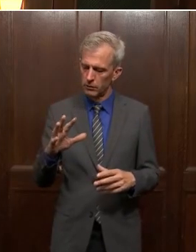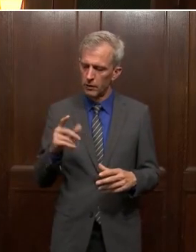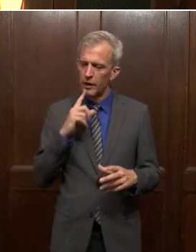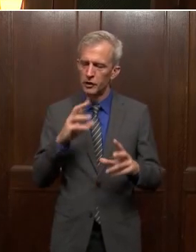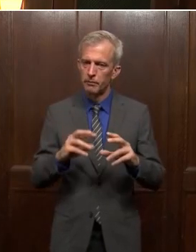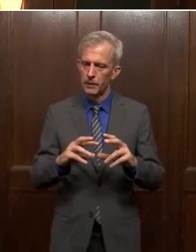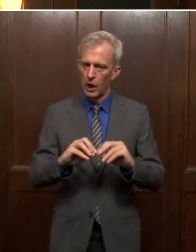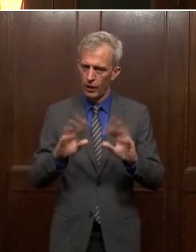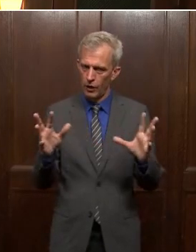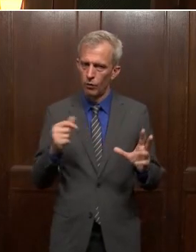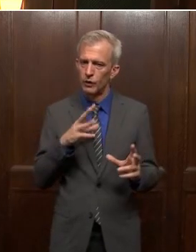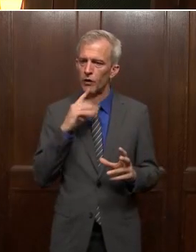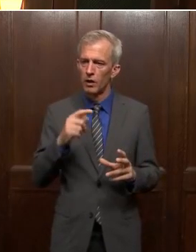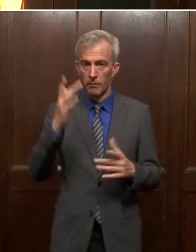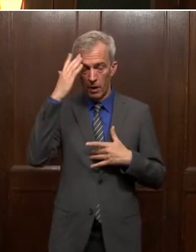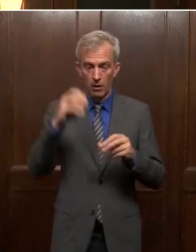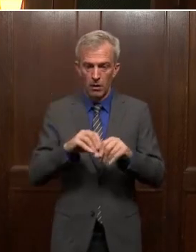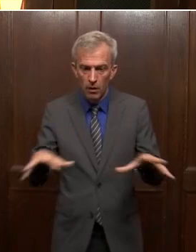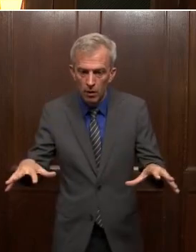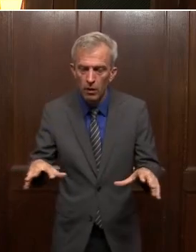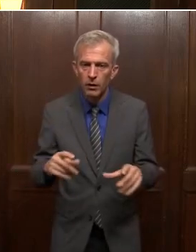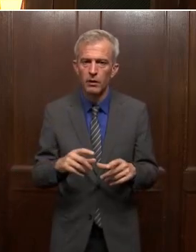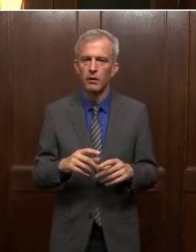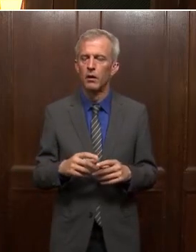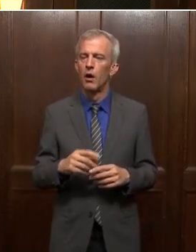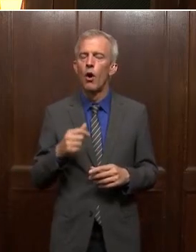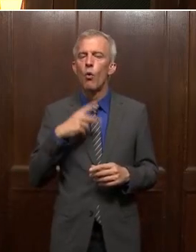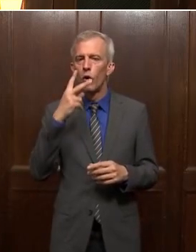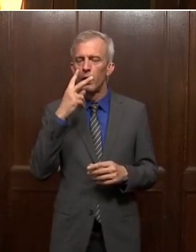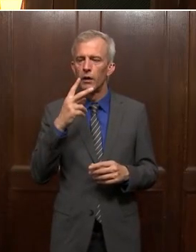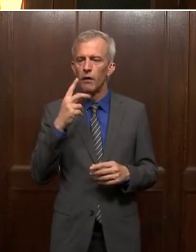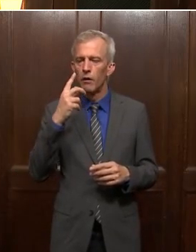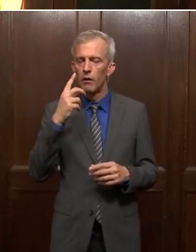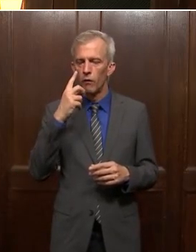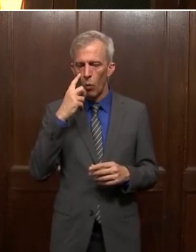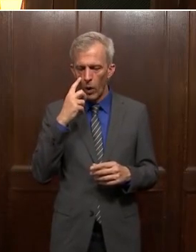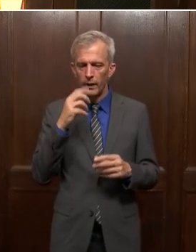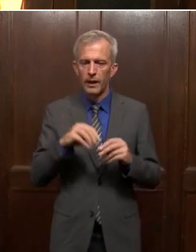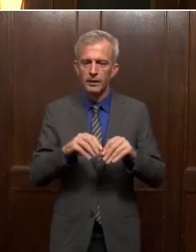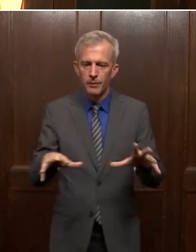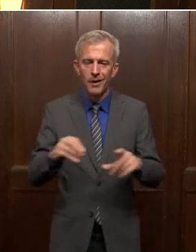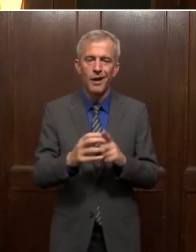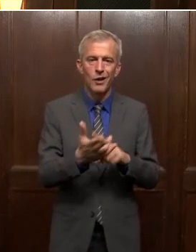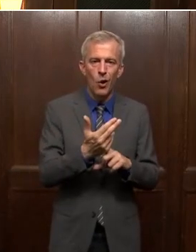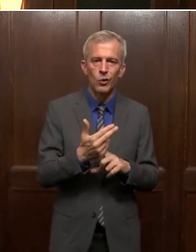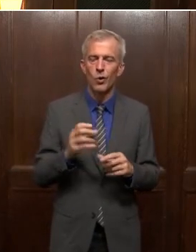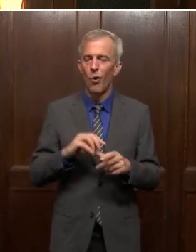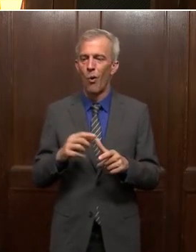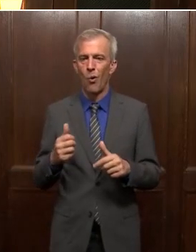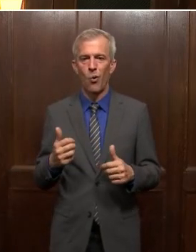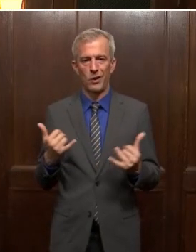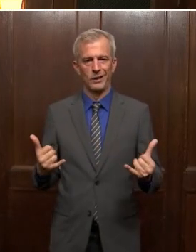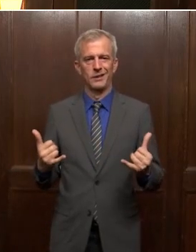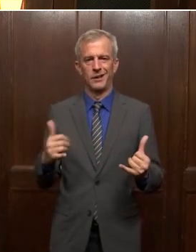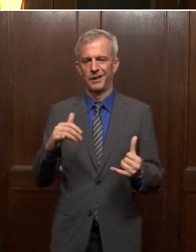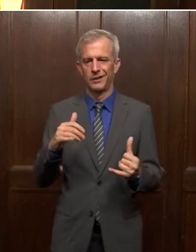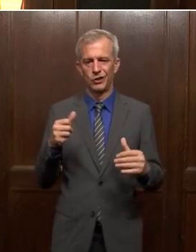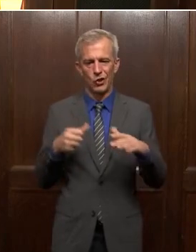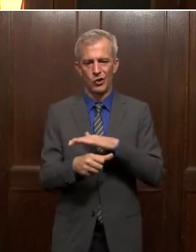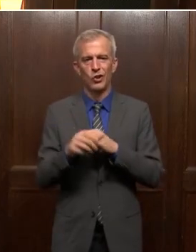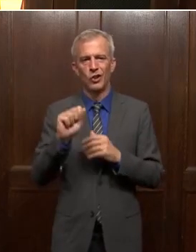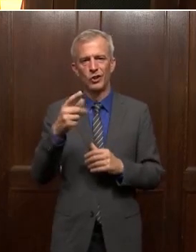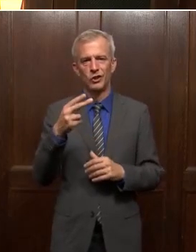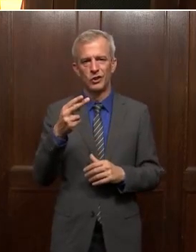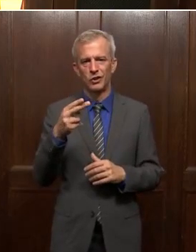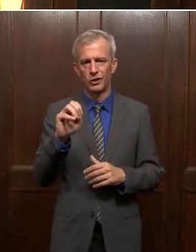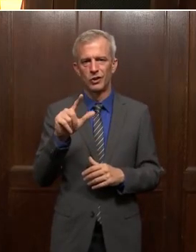We've seen outbreaks in hotels. We've seen outbreaks in existing shelters. Some of them don't have proper spacing. And this was